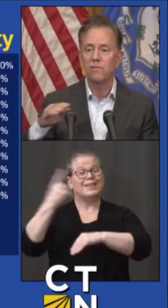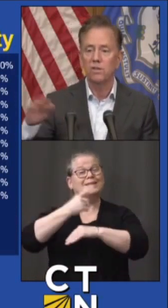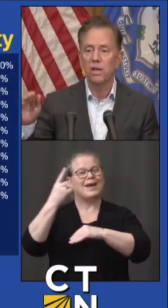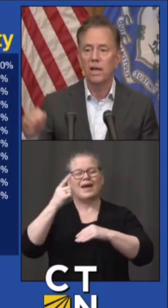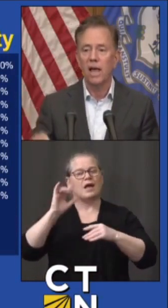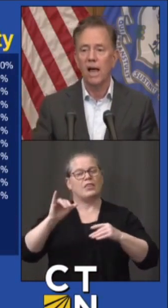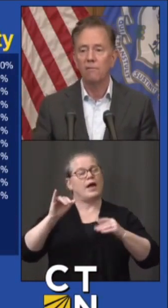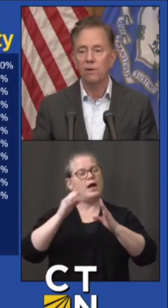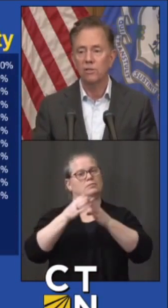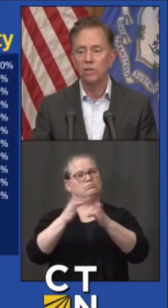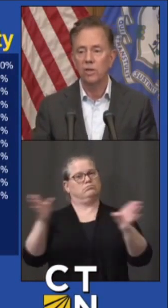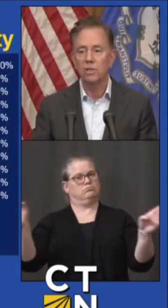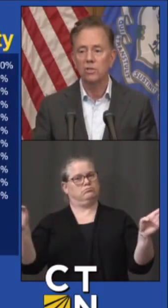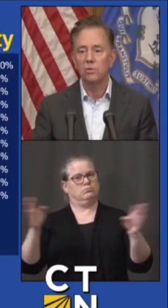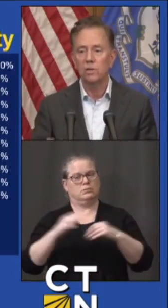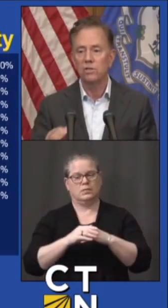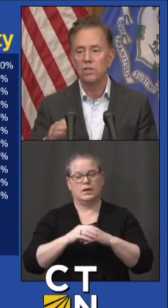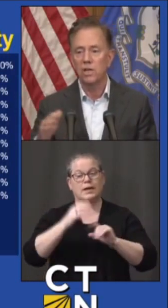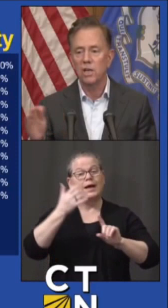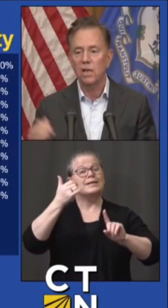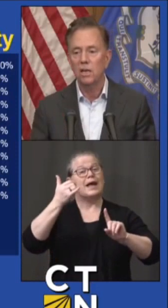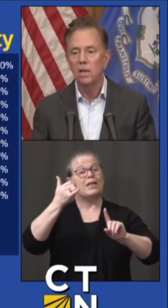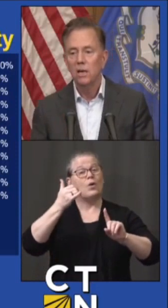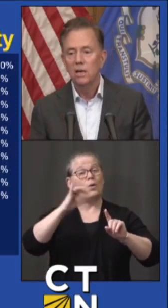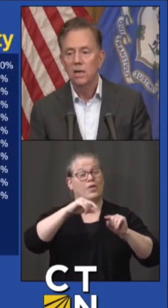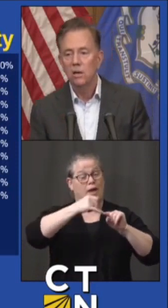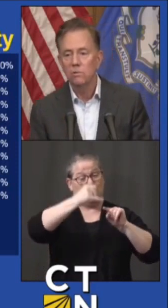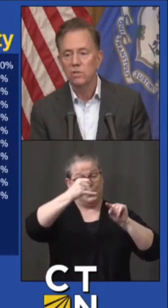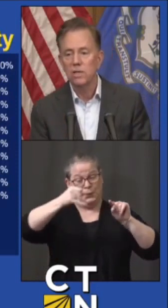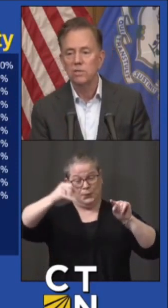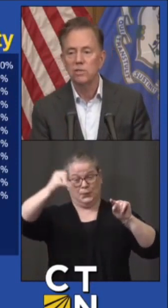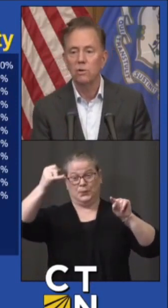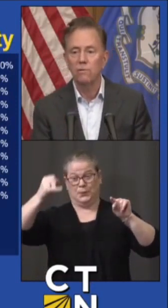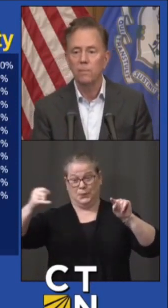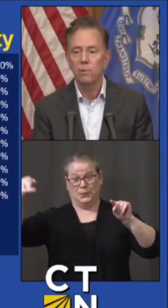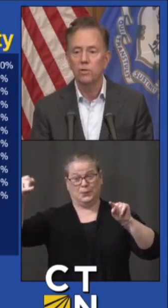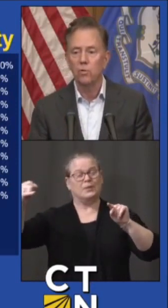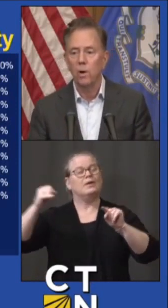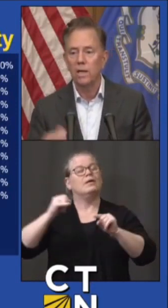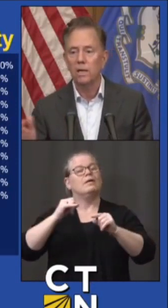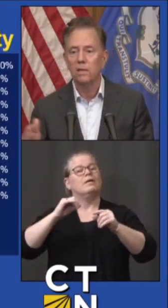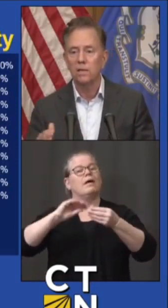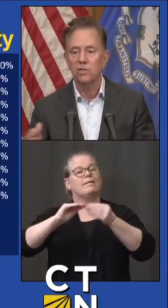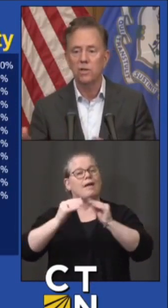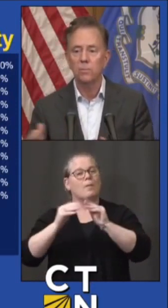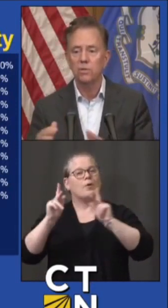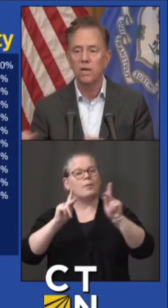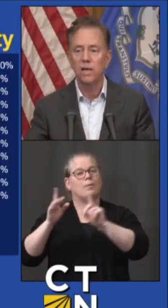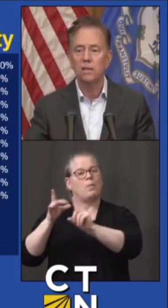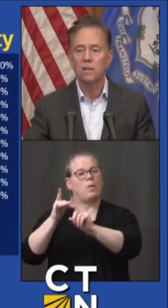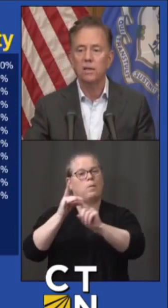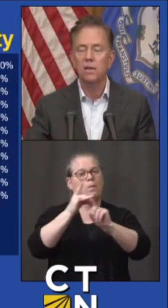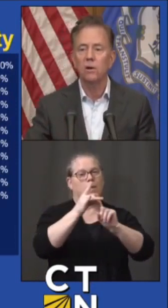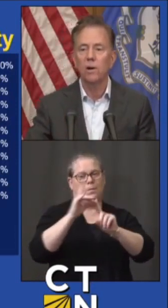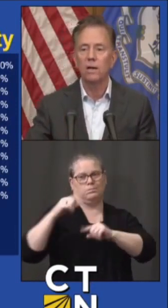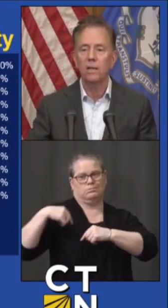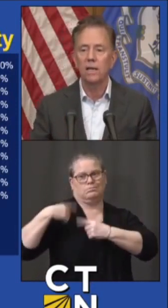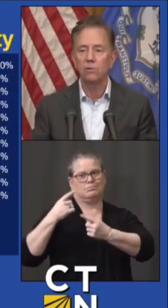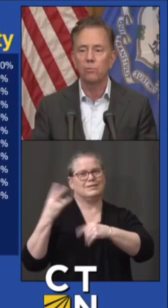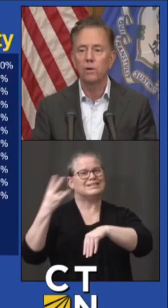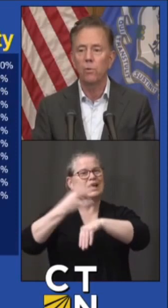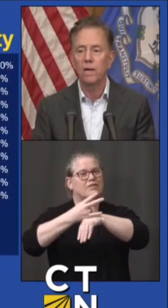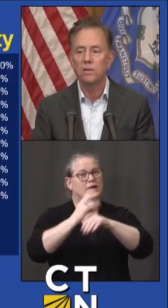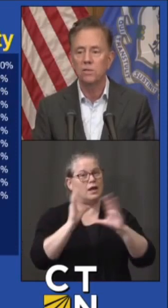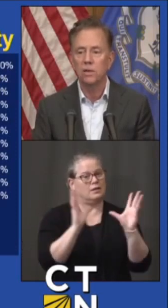a 7-day average. And you can sort of see, since November 20th to December 10th, in and around